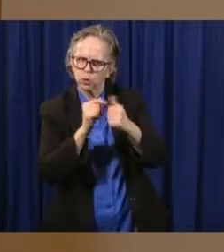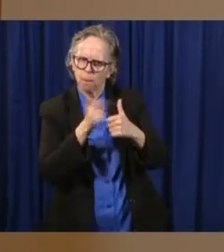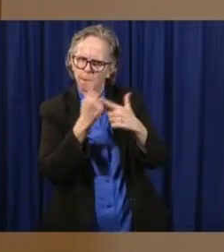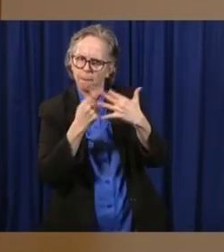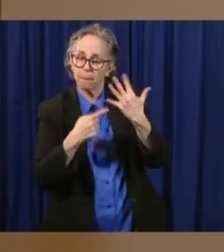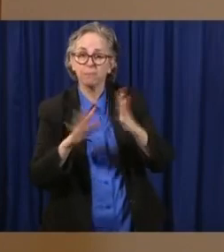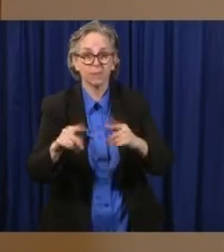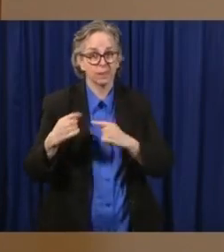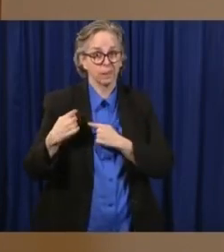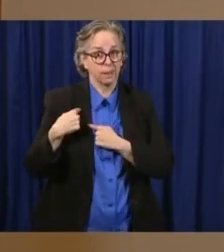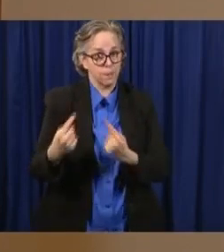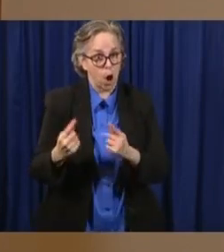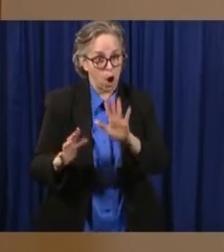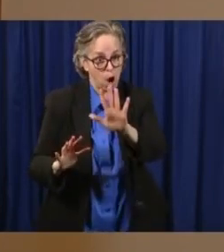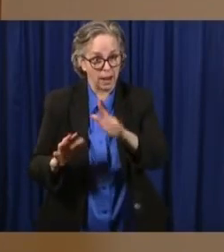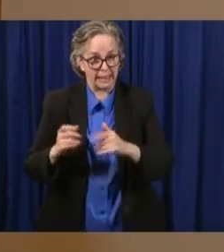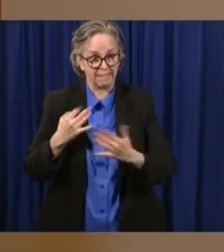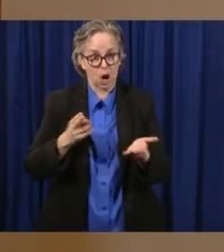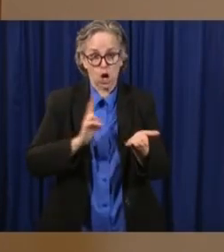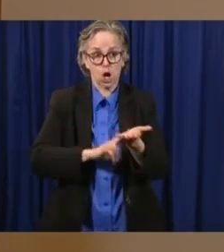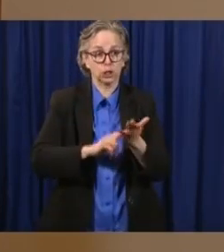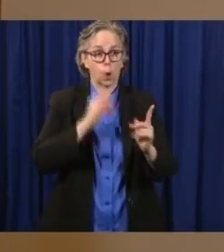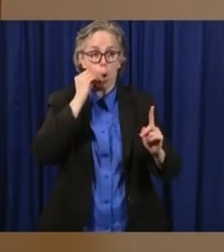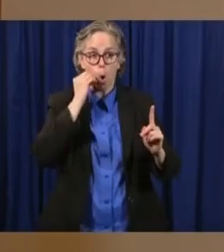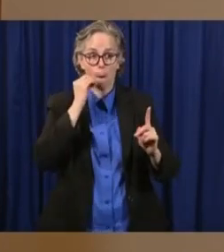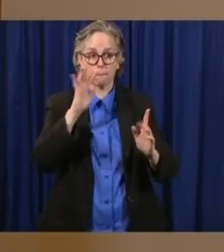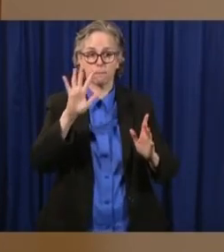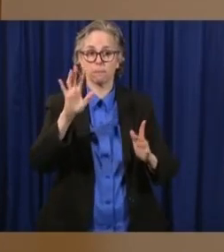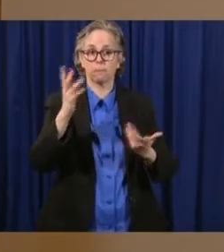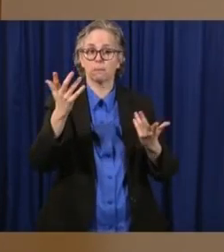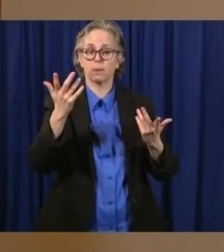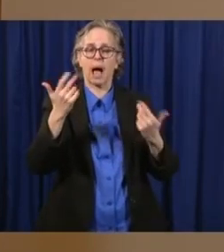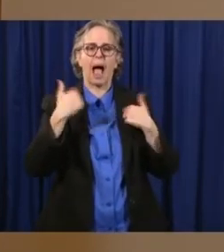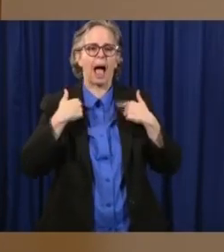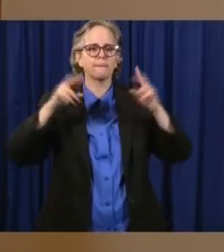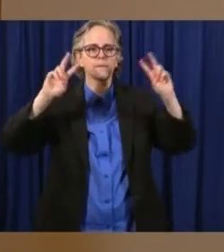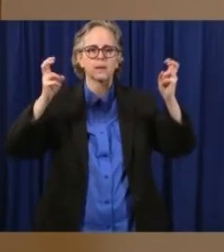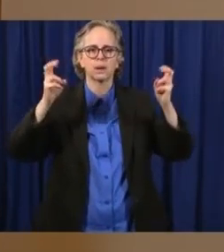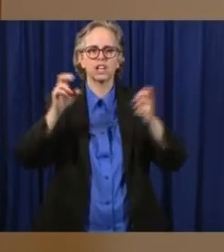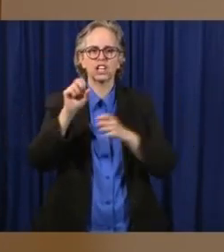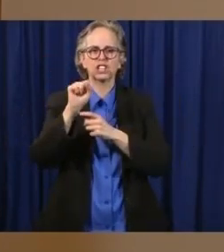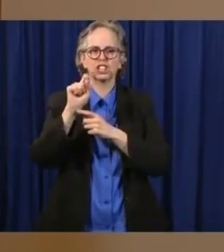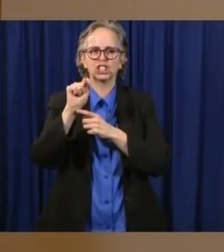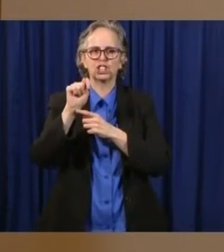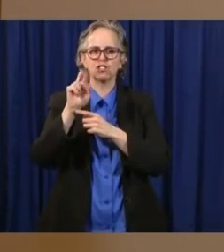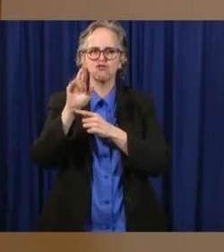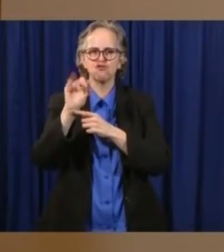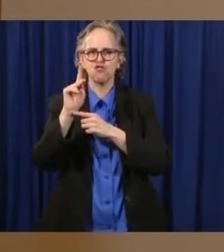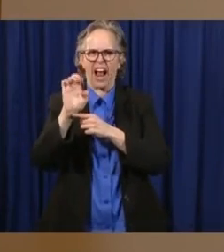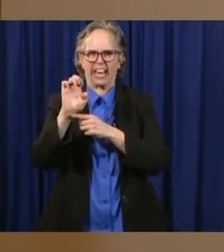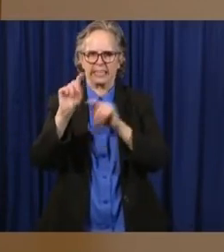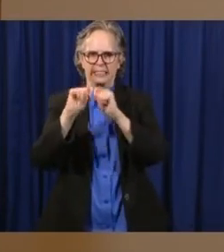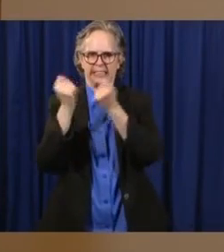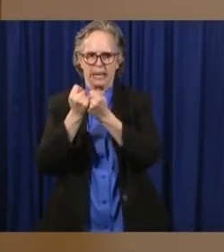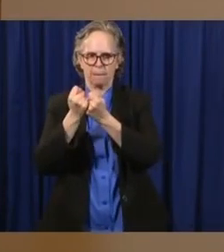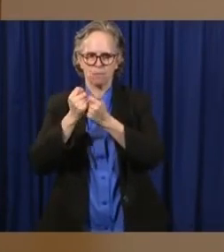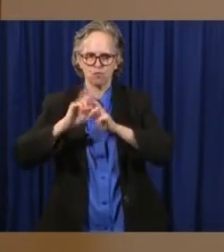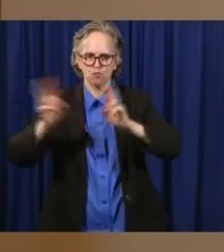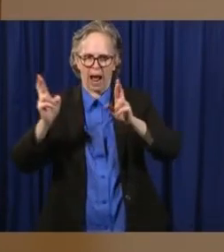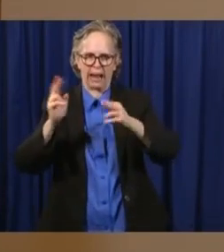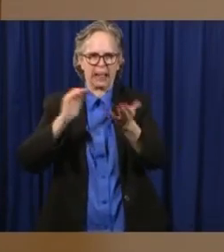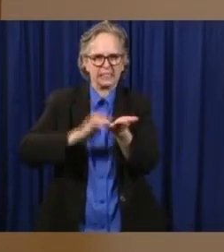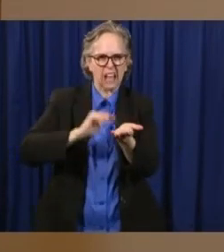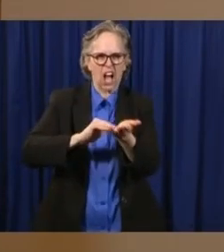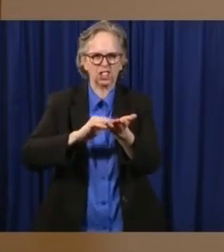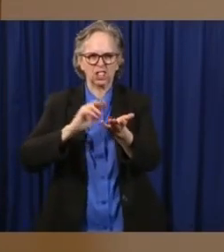department or a nursing home, we have a strike team. We actually take our epidemiologists, our doctors alongside that team and walk